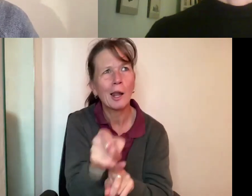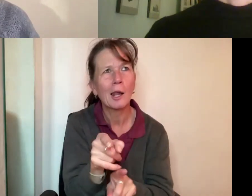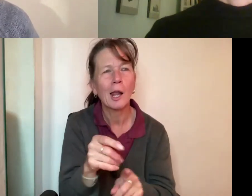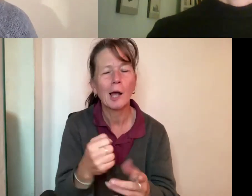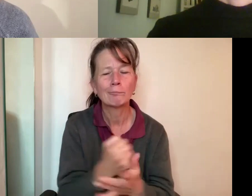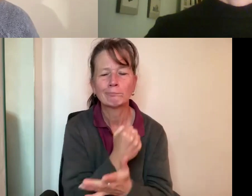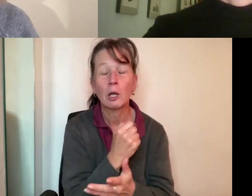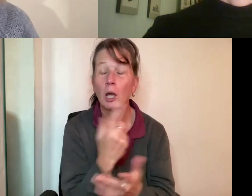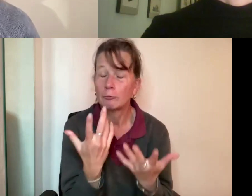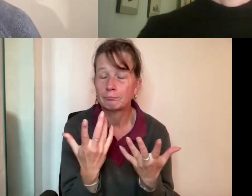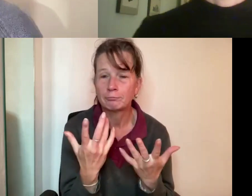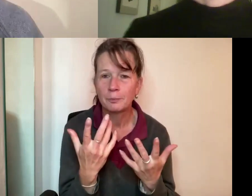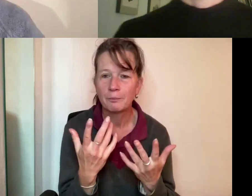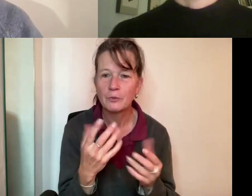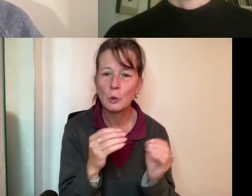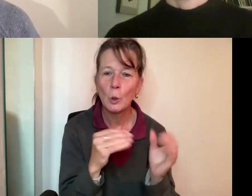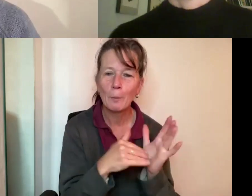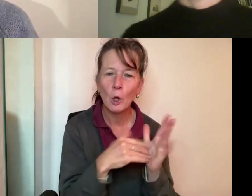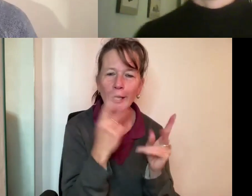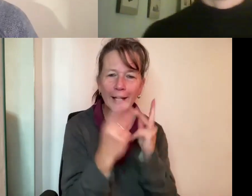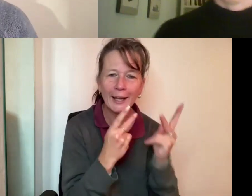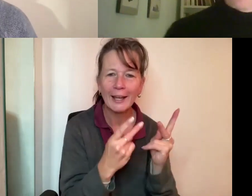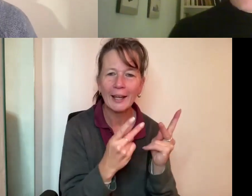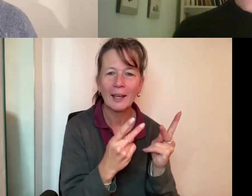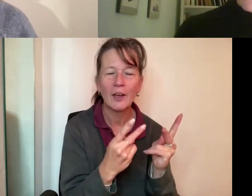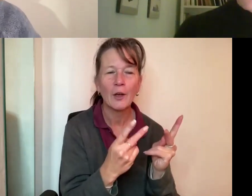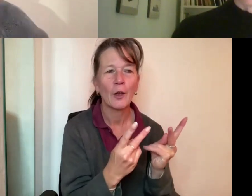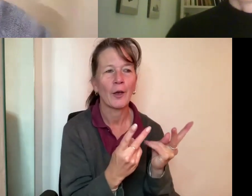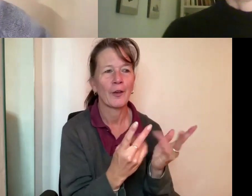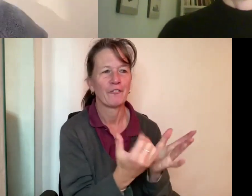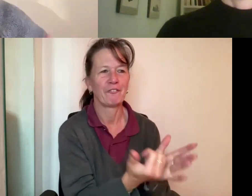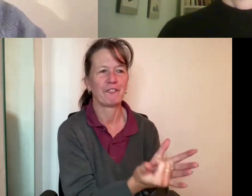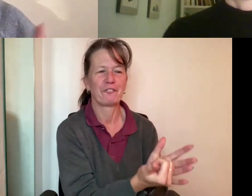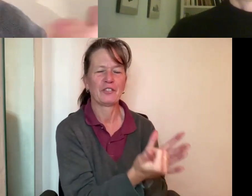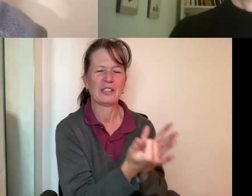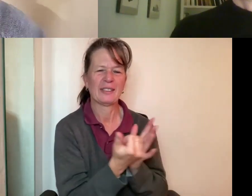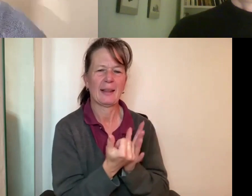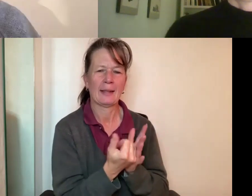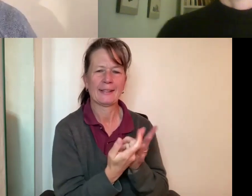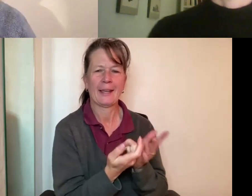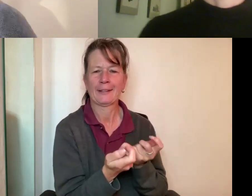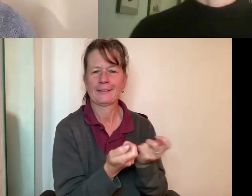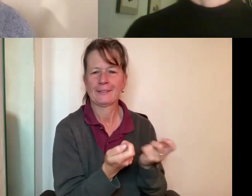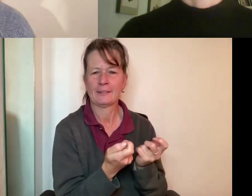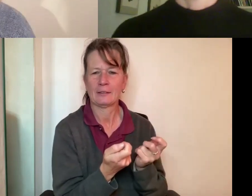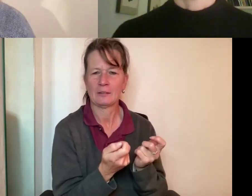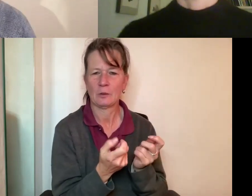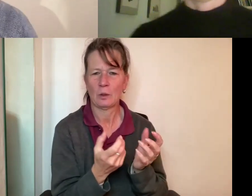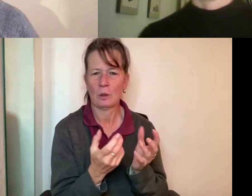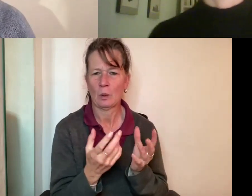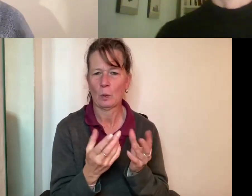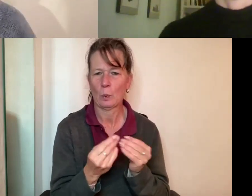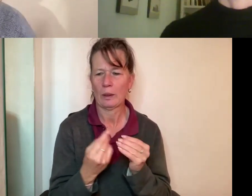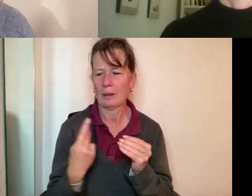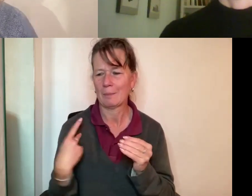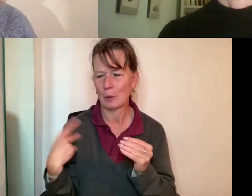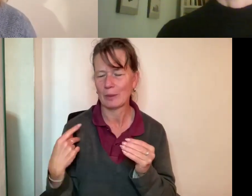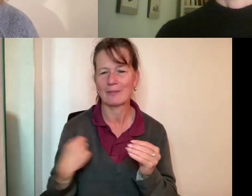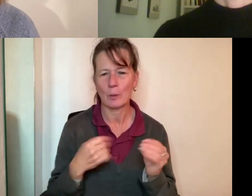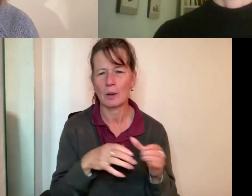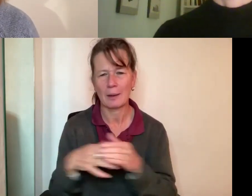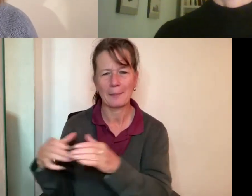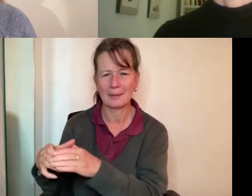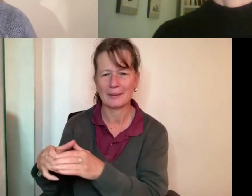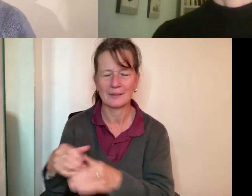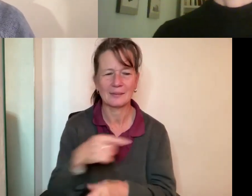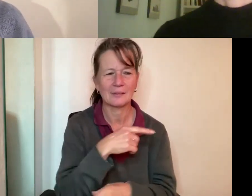And Mahogany facilitated, I think, to be fair, the connection with Dunedin. They had a relationship with both of our companies and were able to kind of